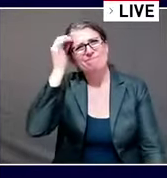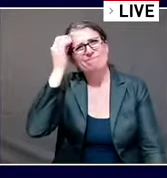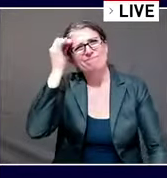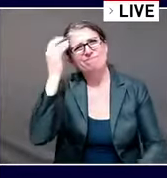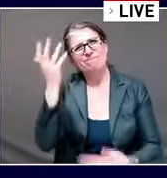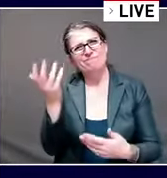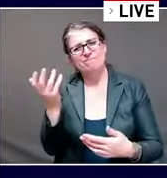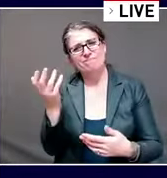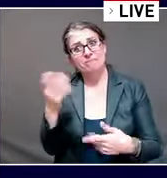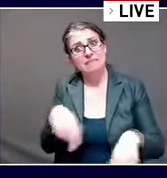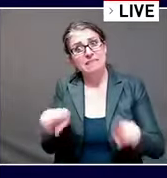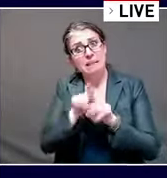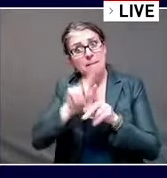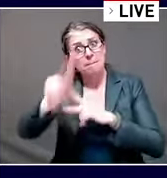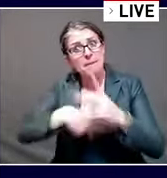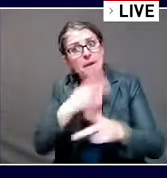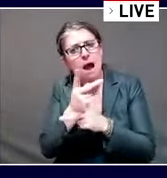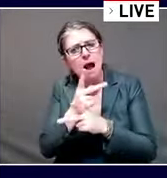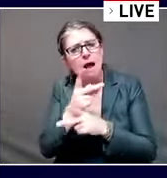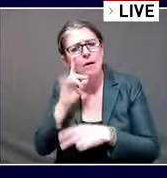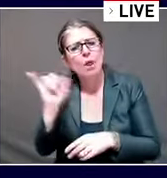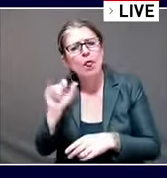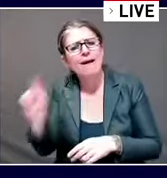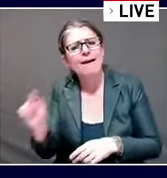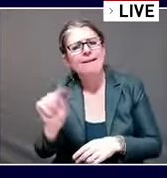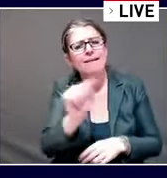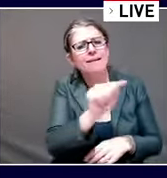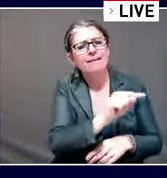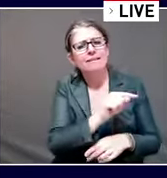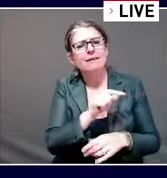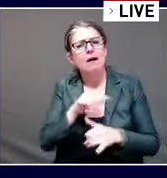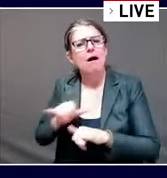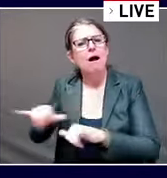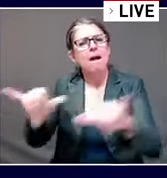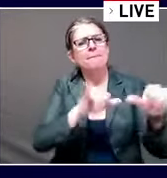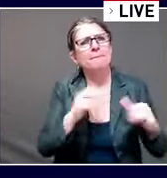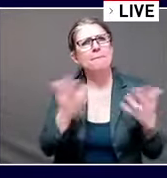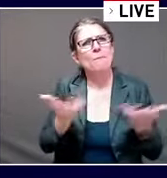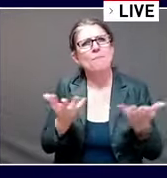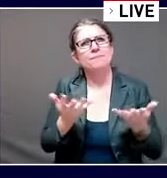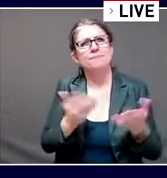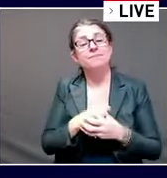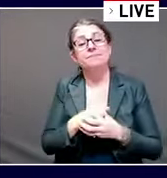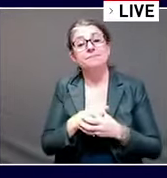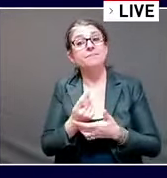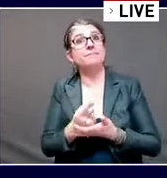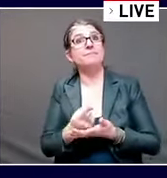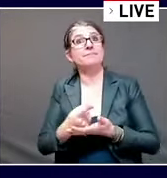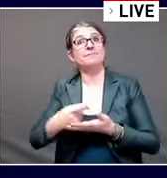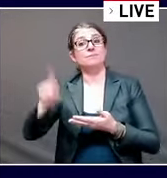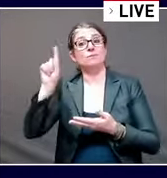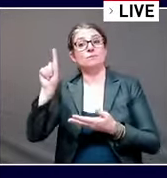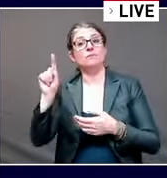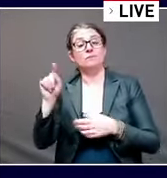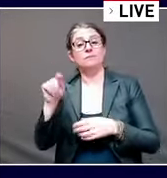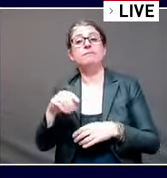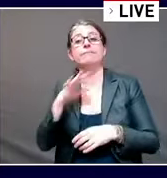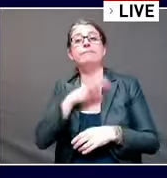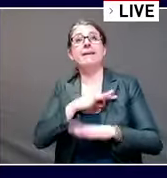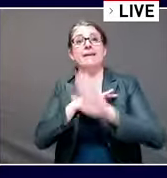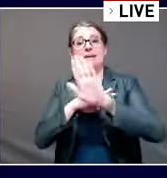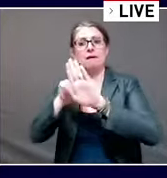saw a significant number of outbreaks in Western Maine, and then there were a significant spike in long-term care facilities. But really, in the